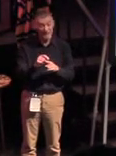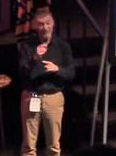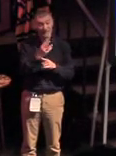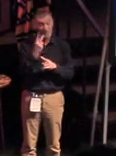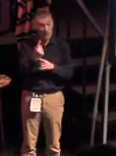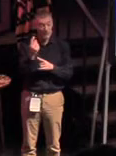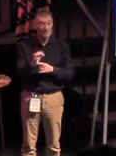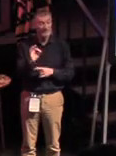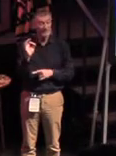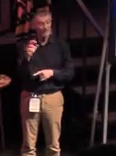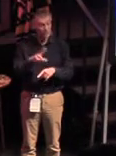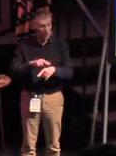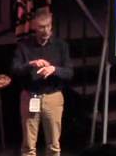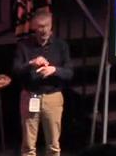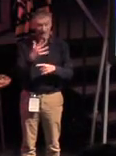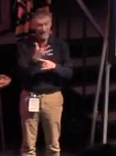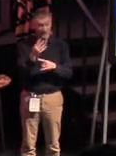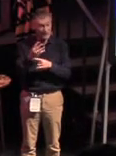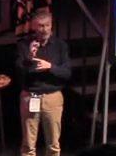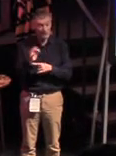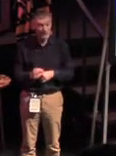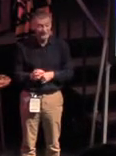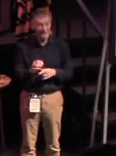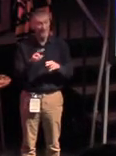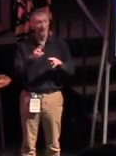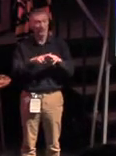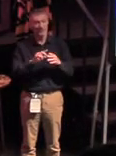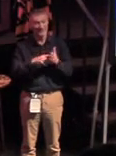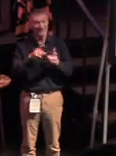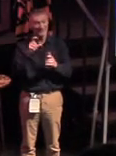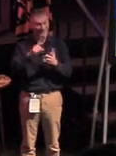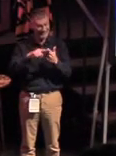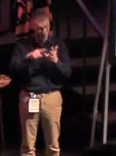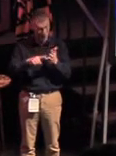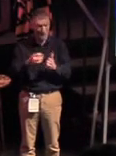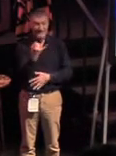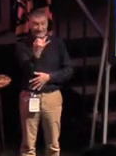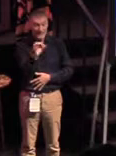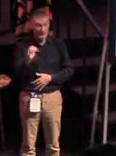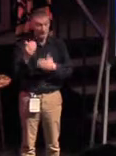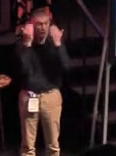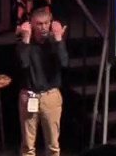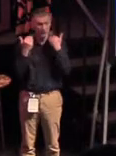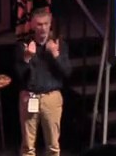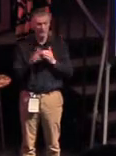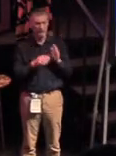doctors, 54% of our FTSE 100 CEOs, and 70% of our judges.